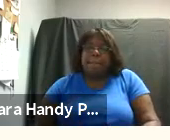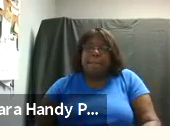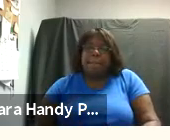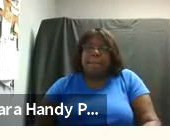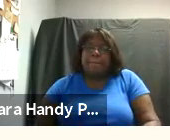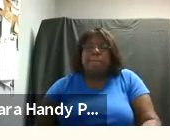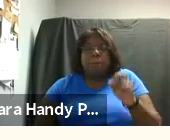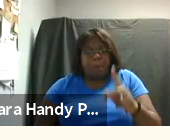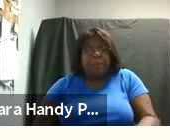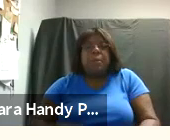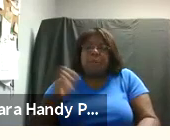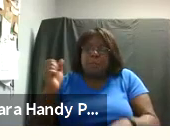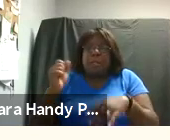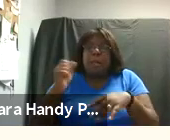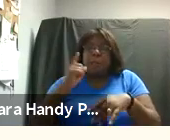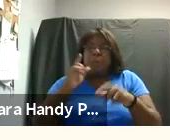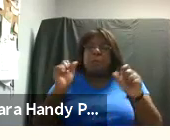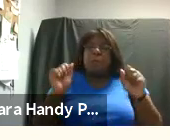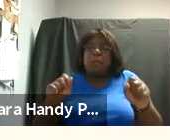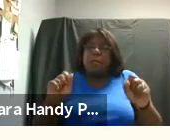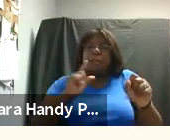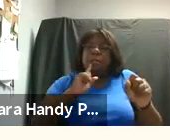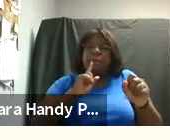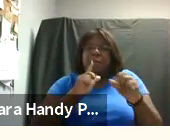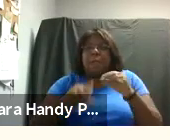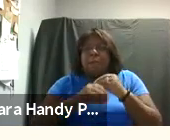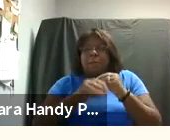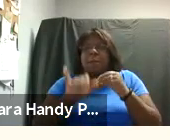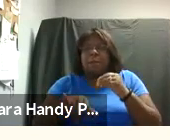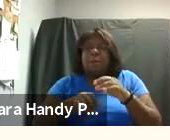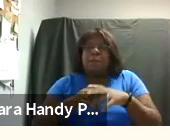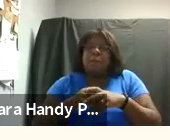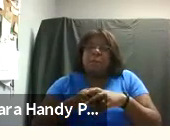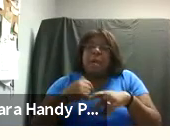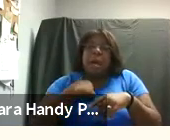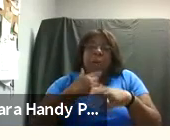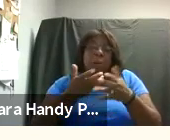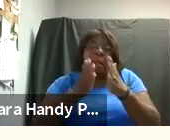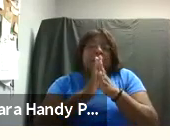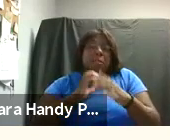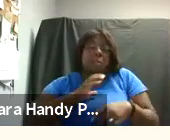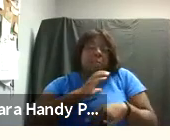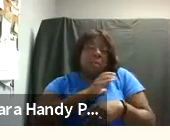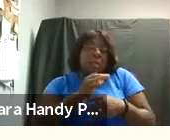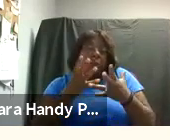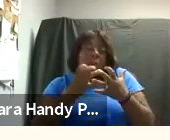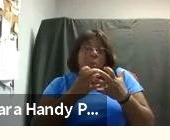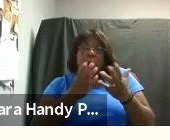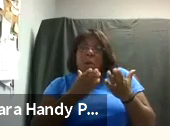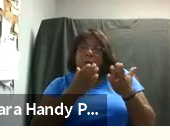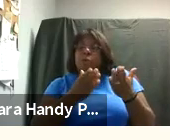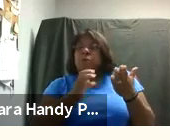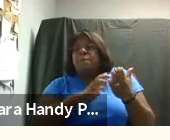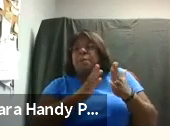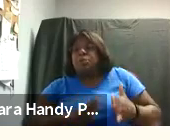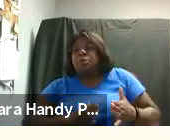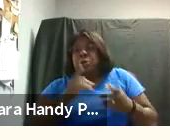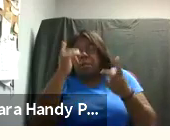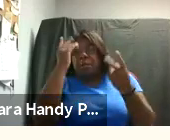Okay, yeah, I think we can definitely add that. I would ask the committee if they want to offer the commissioner any